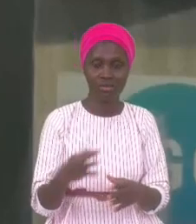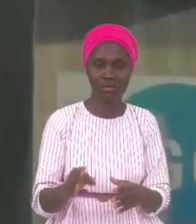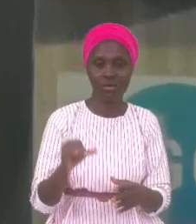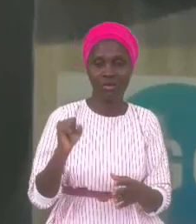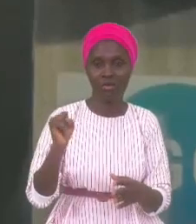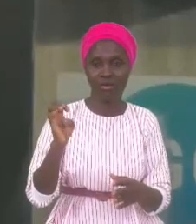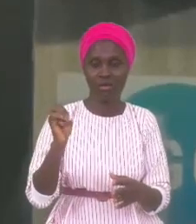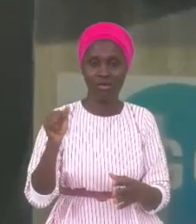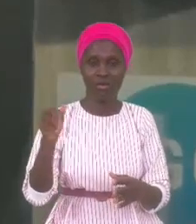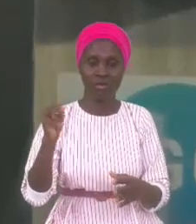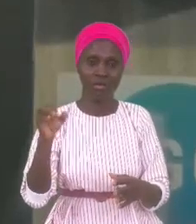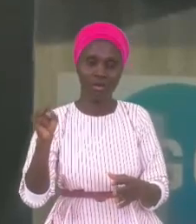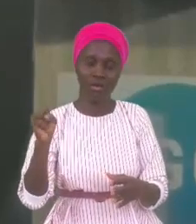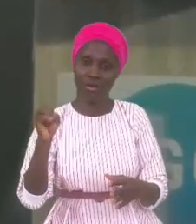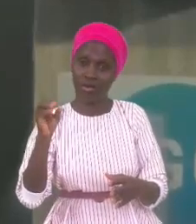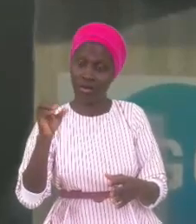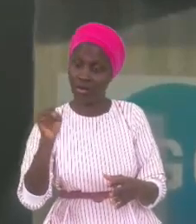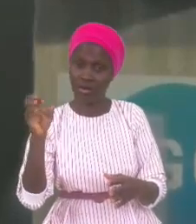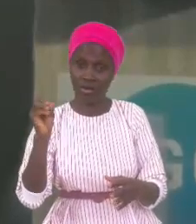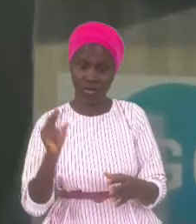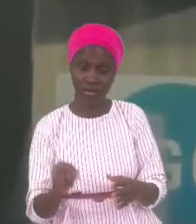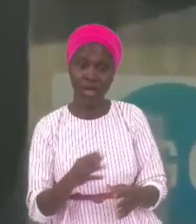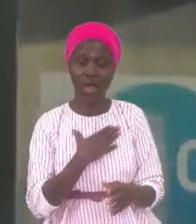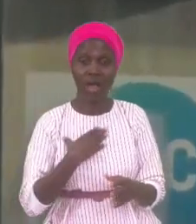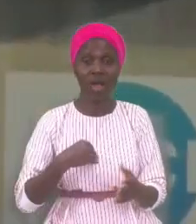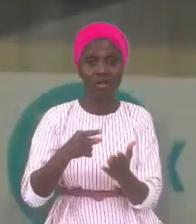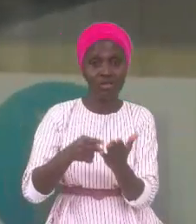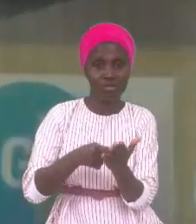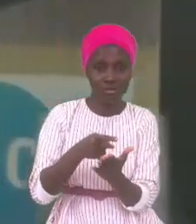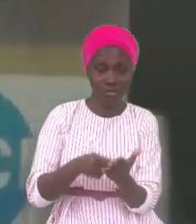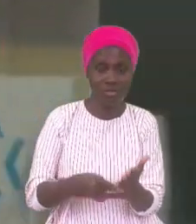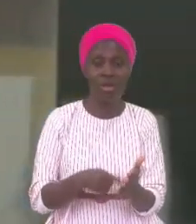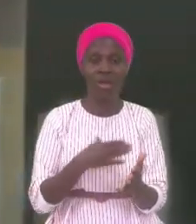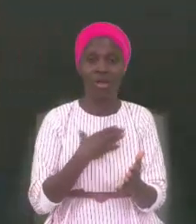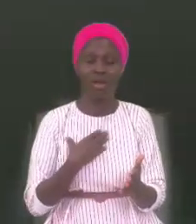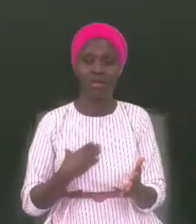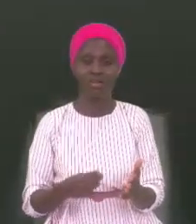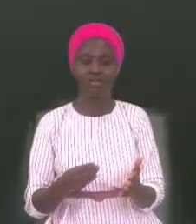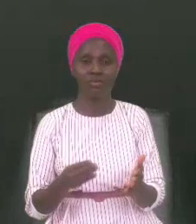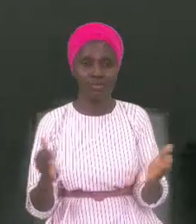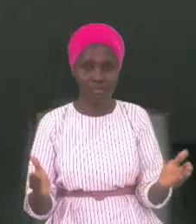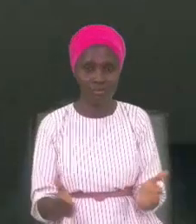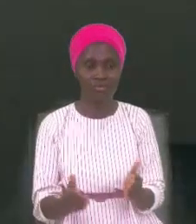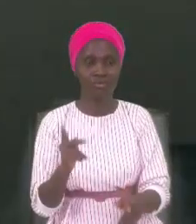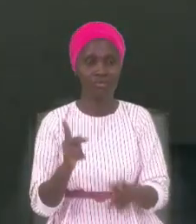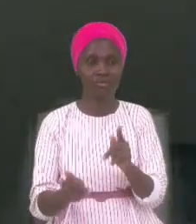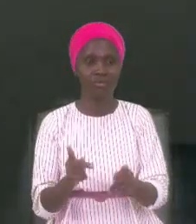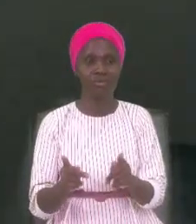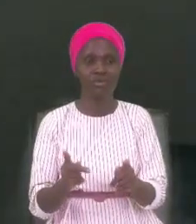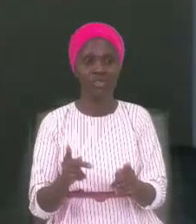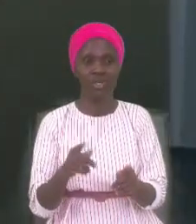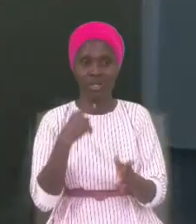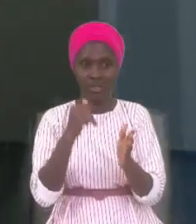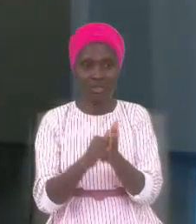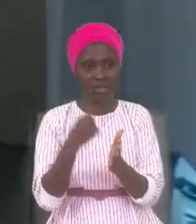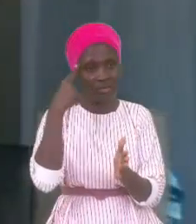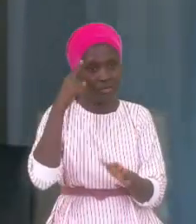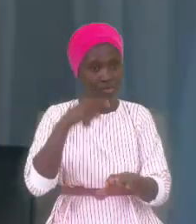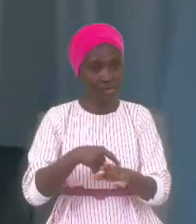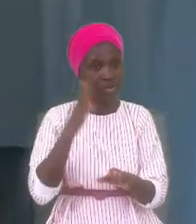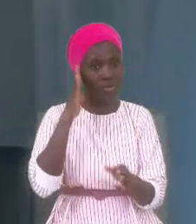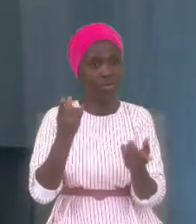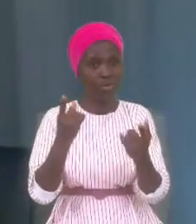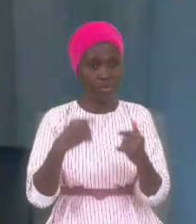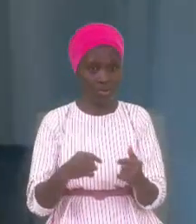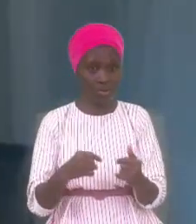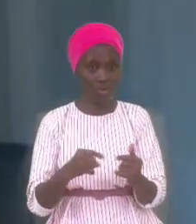long suffering and doctrine. Verse 3 says, it says, for the time will come when they will not